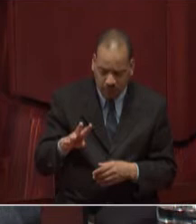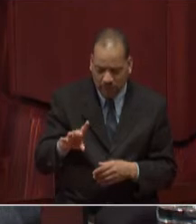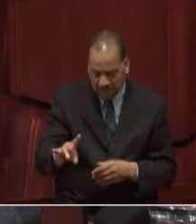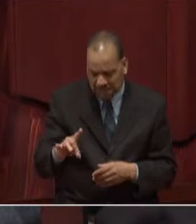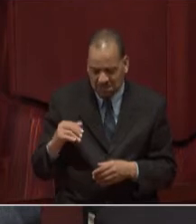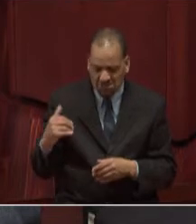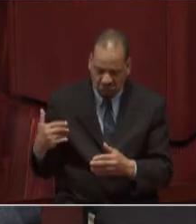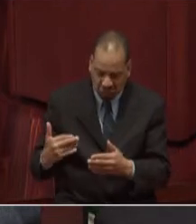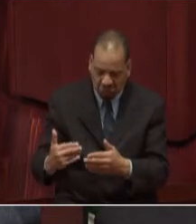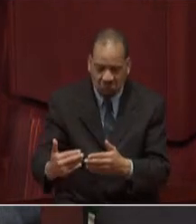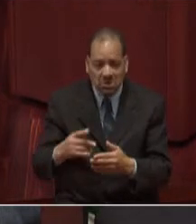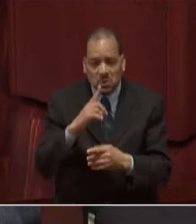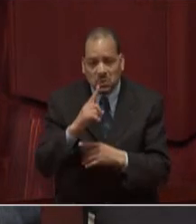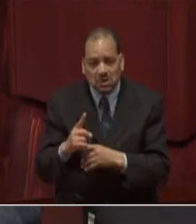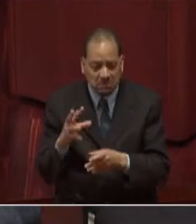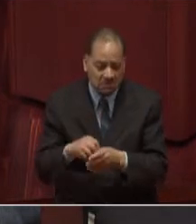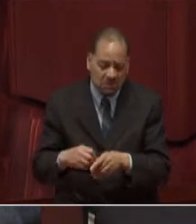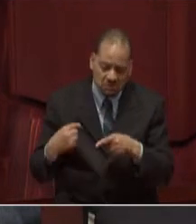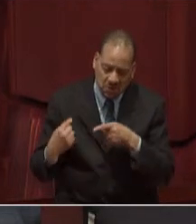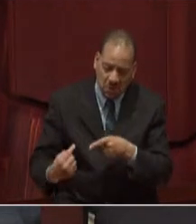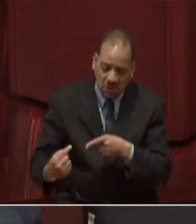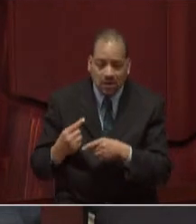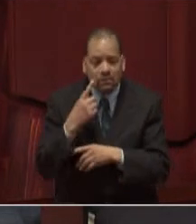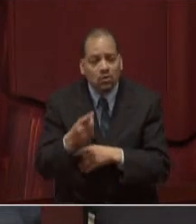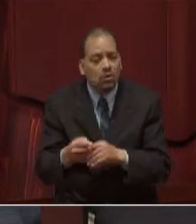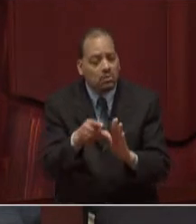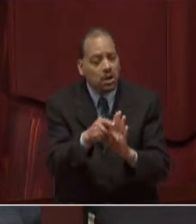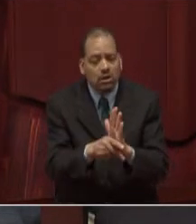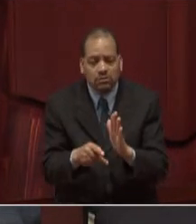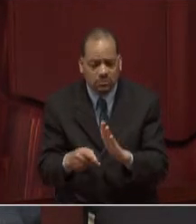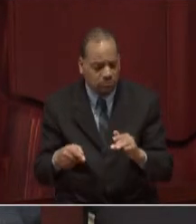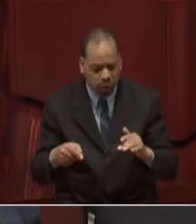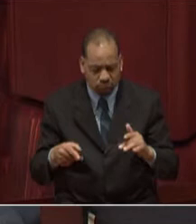it was a bitter struggle for control of policy.